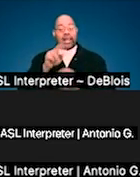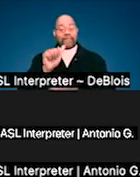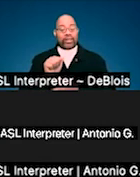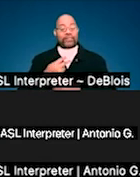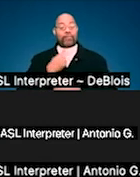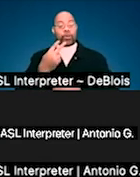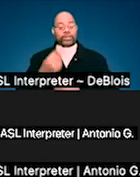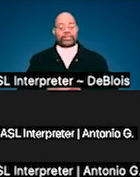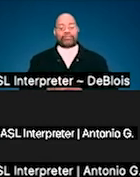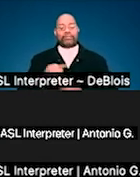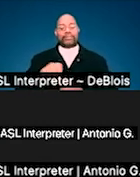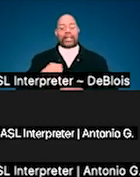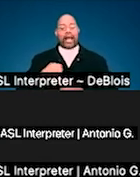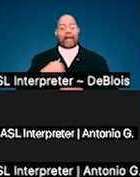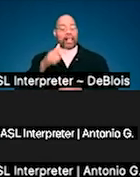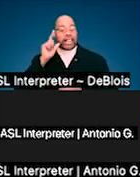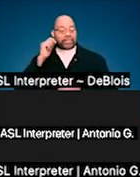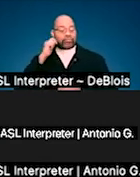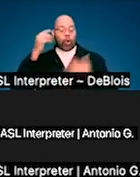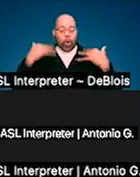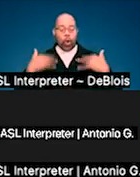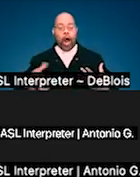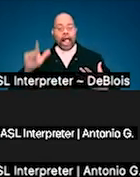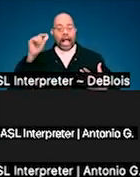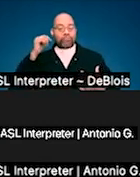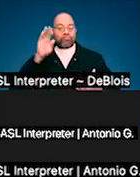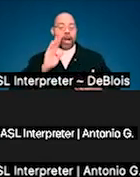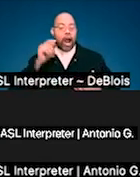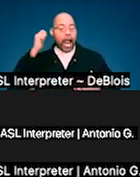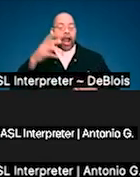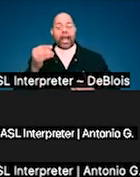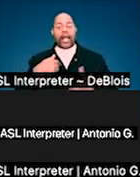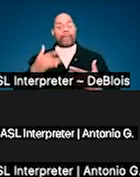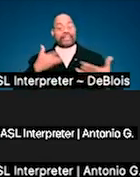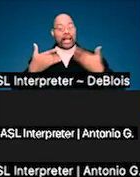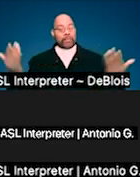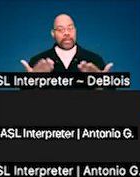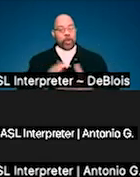Voice. I have fair skin, long, wavy, light brown hair, and so excited to be here.